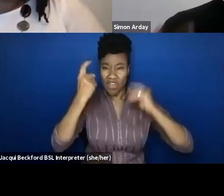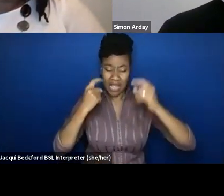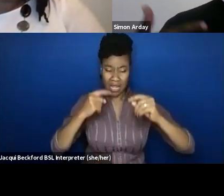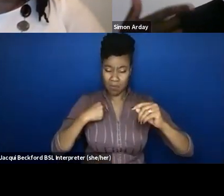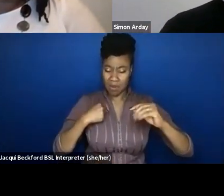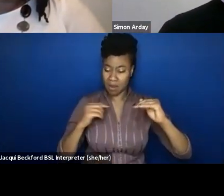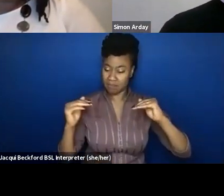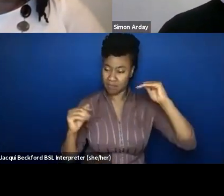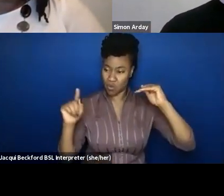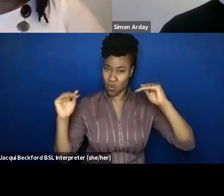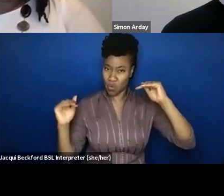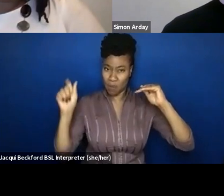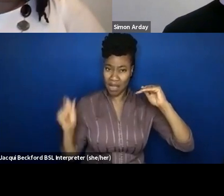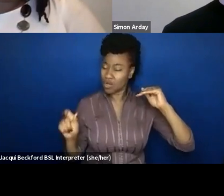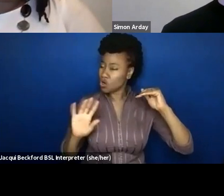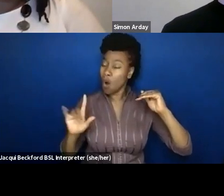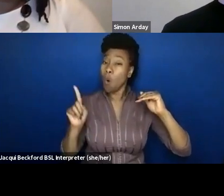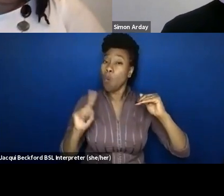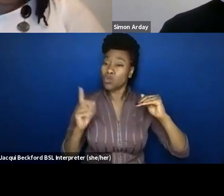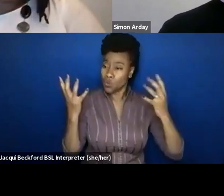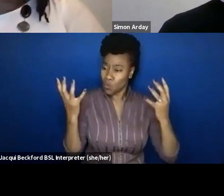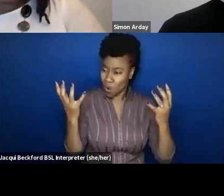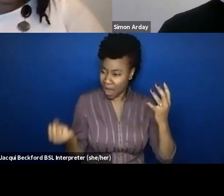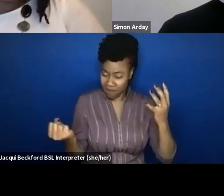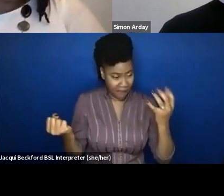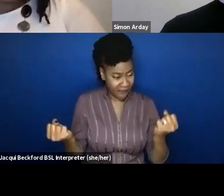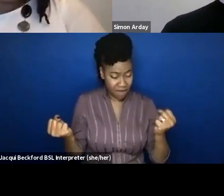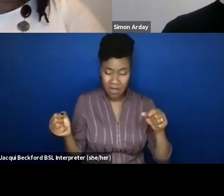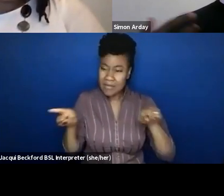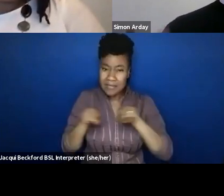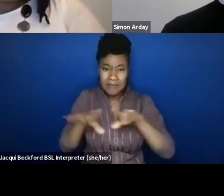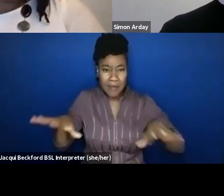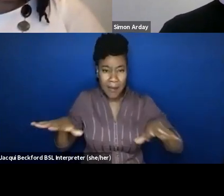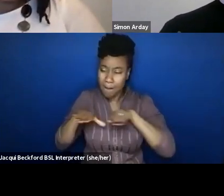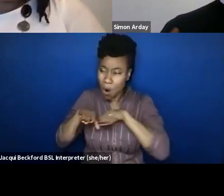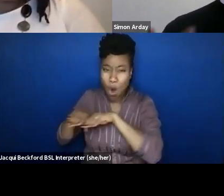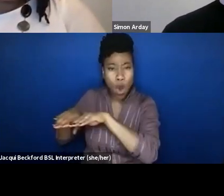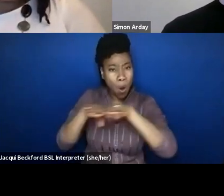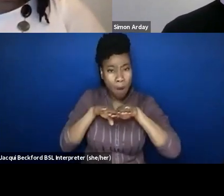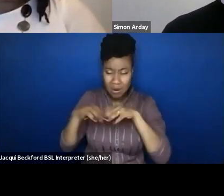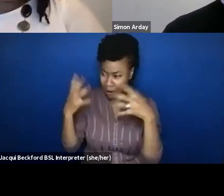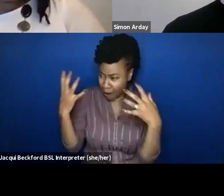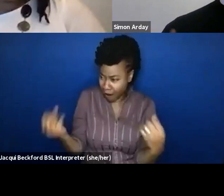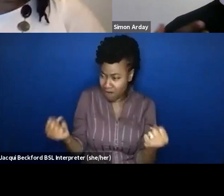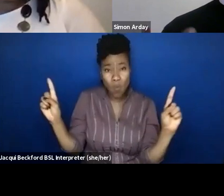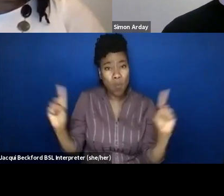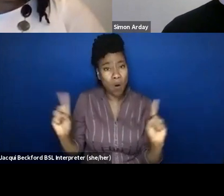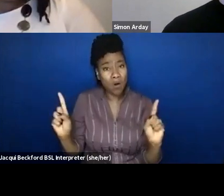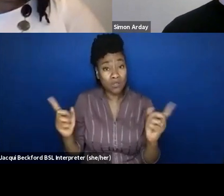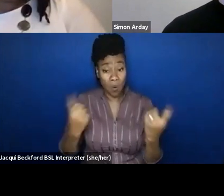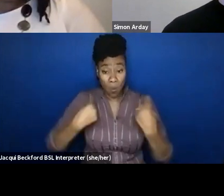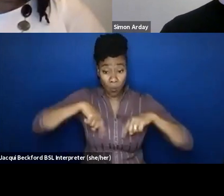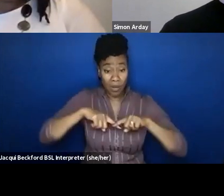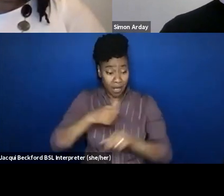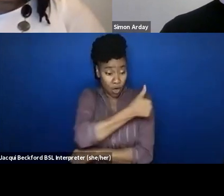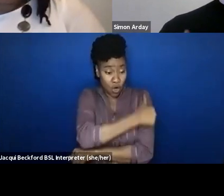think we as a nursing profession have the numbers, the voice and the power to do